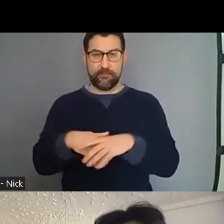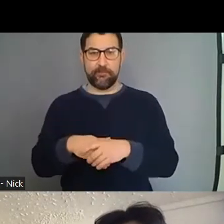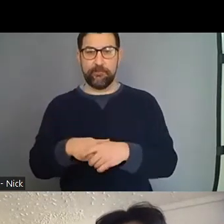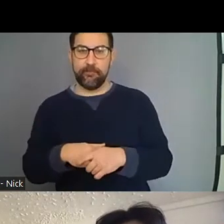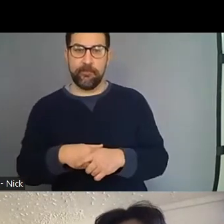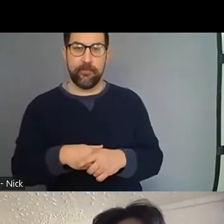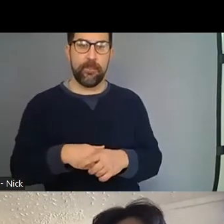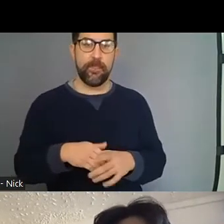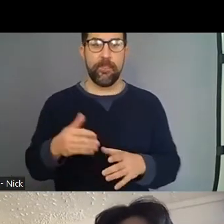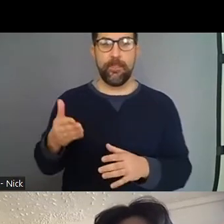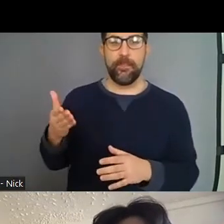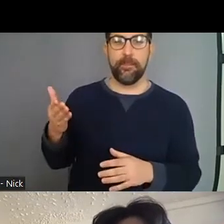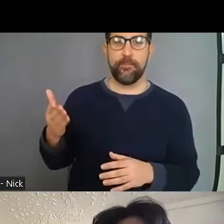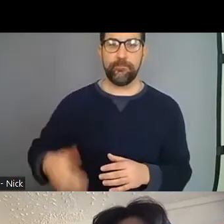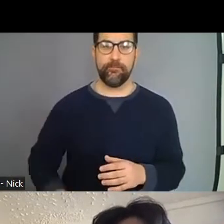From there.